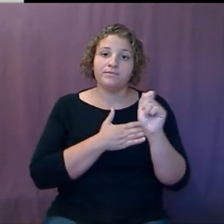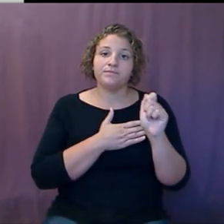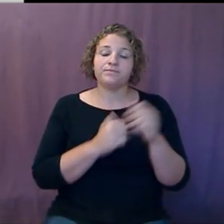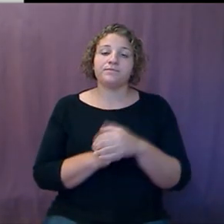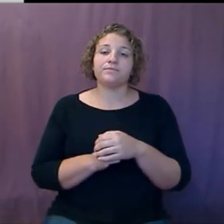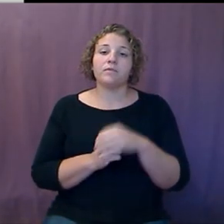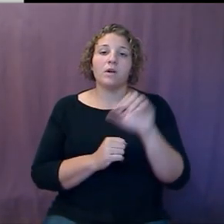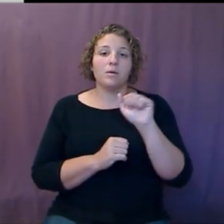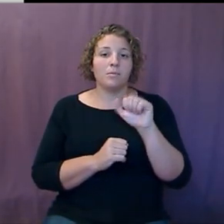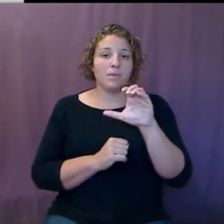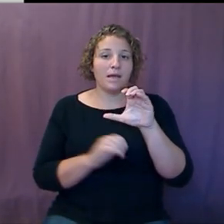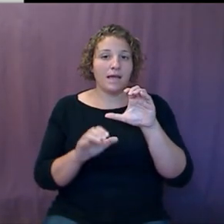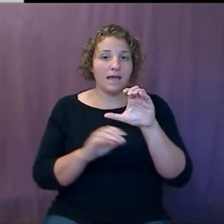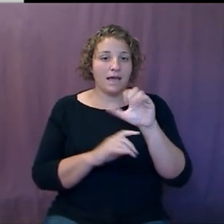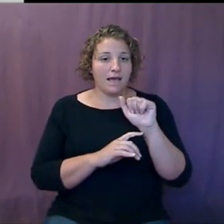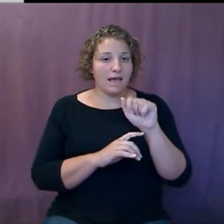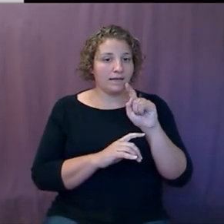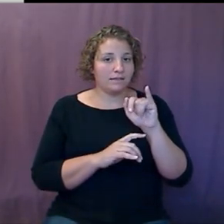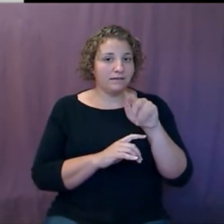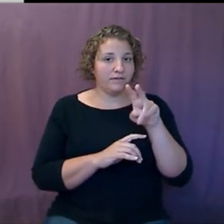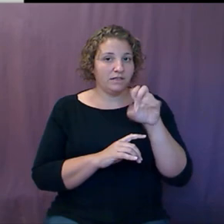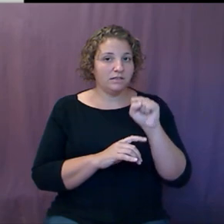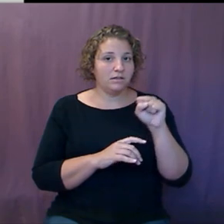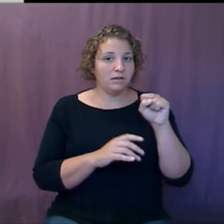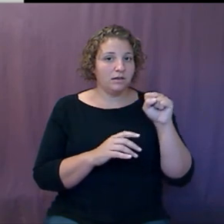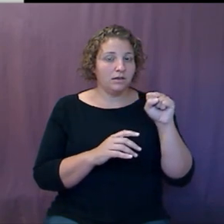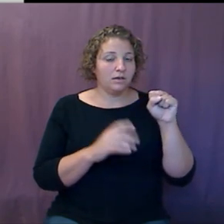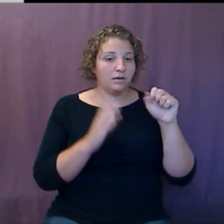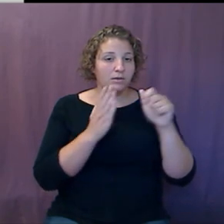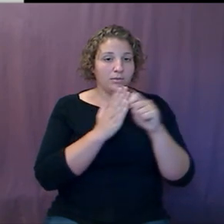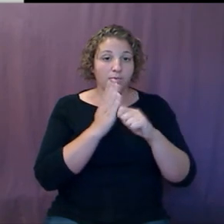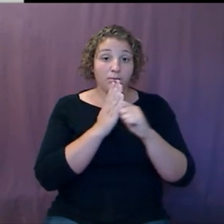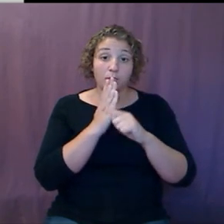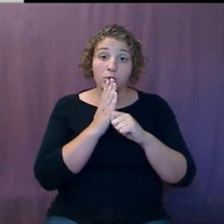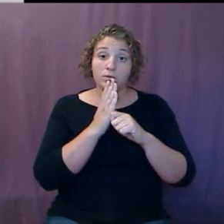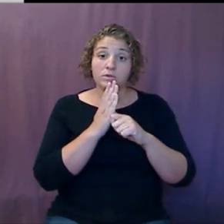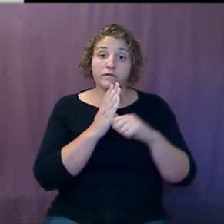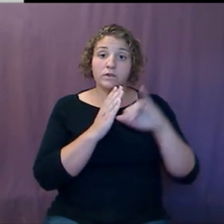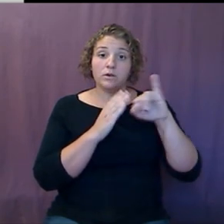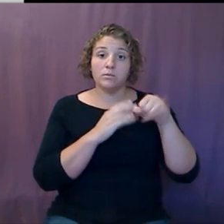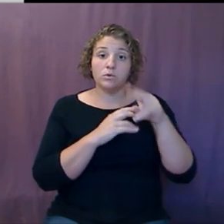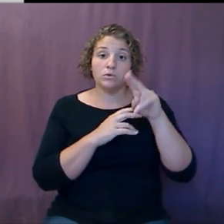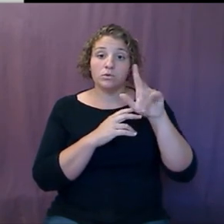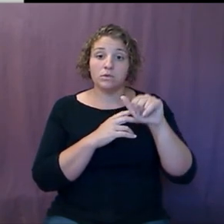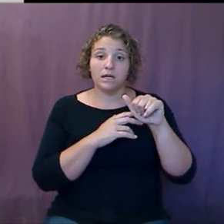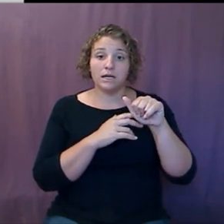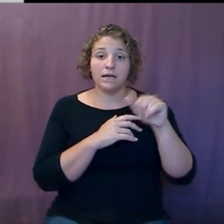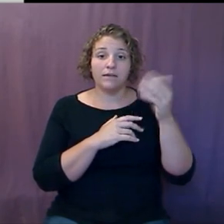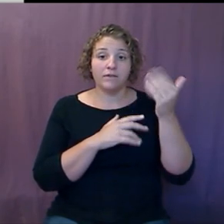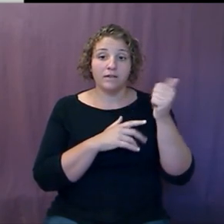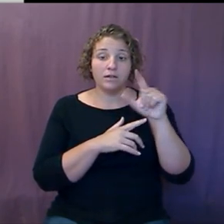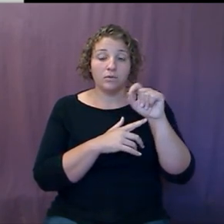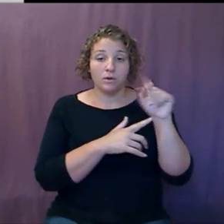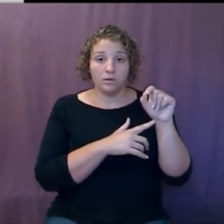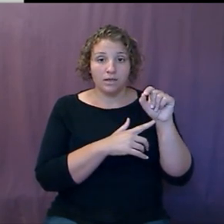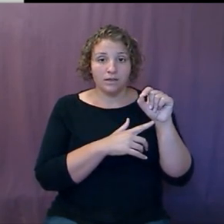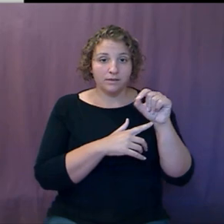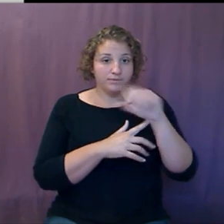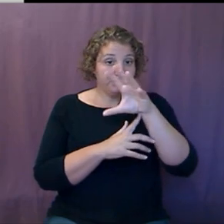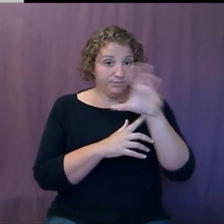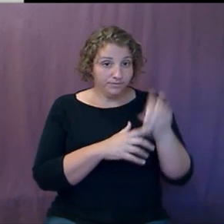july 15th 2020 yeah about a week ago africa to become